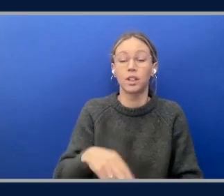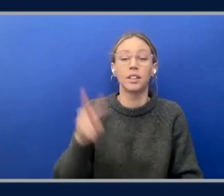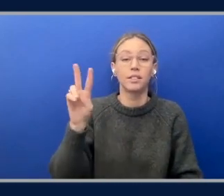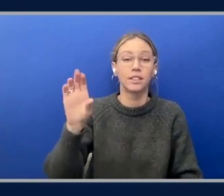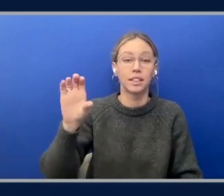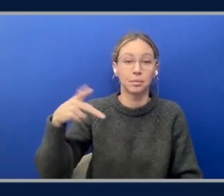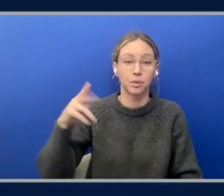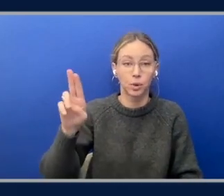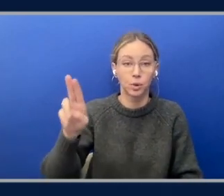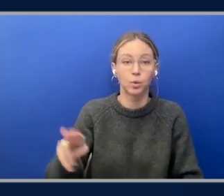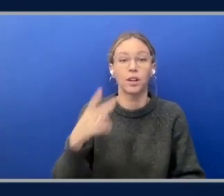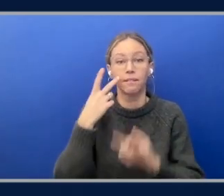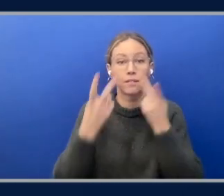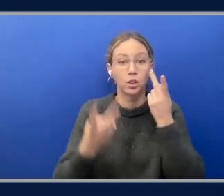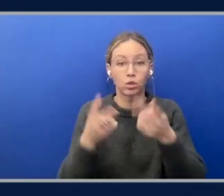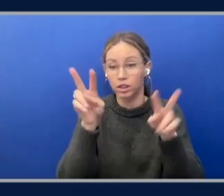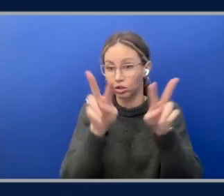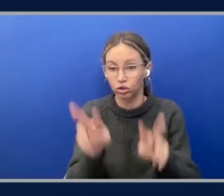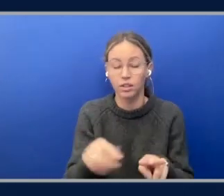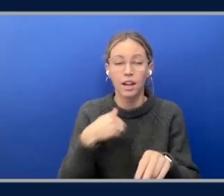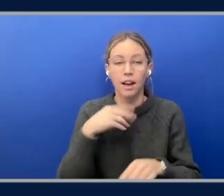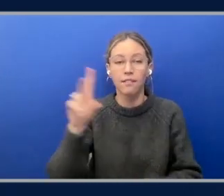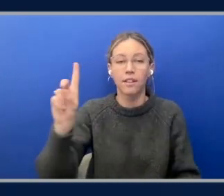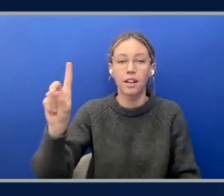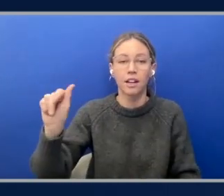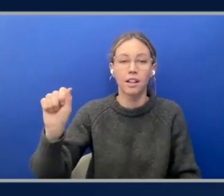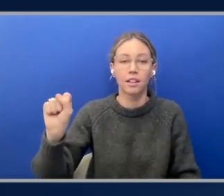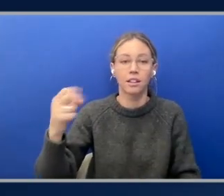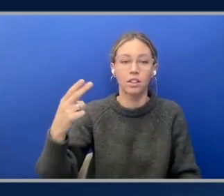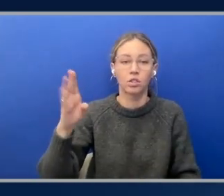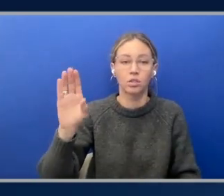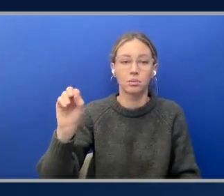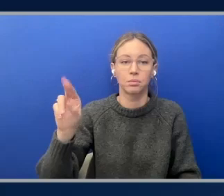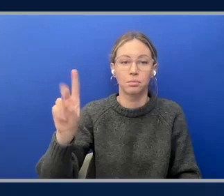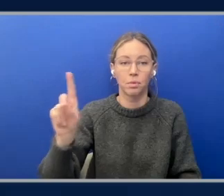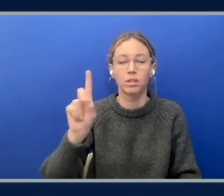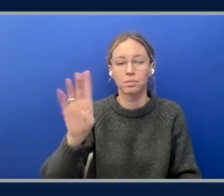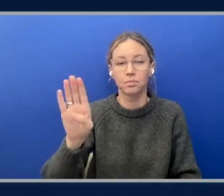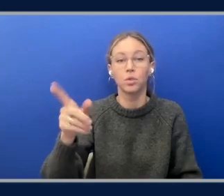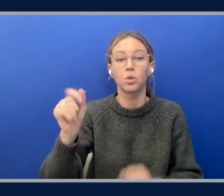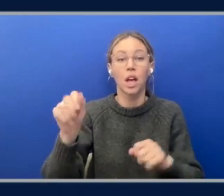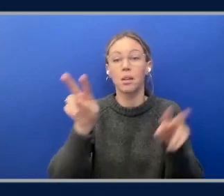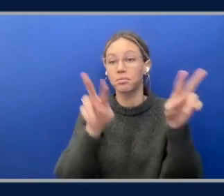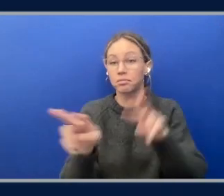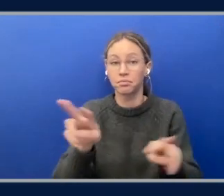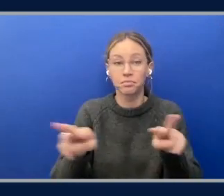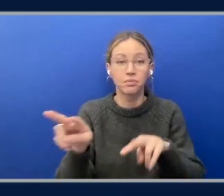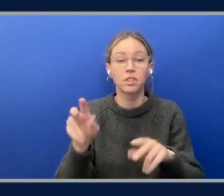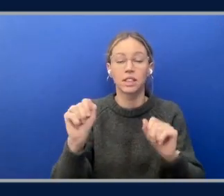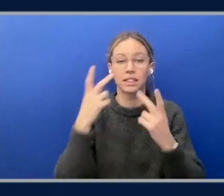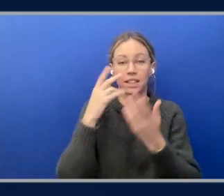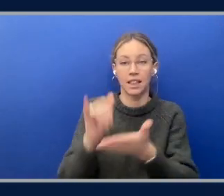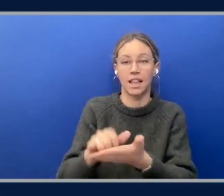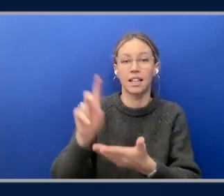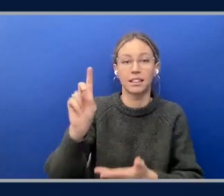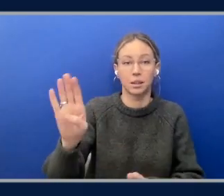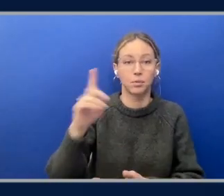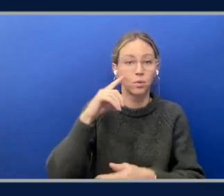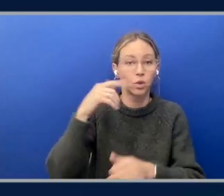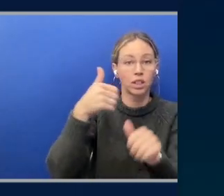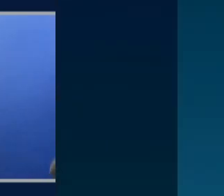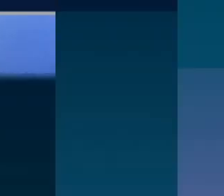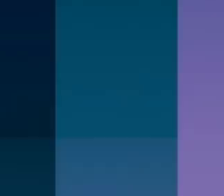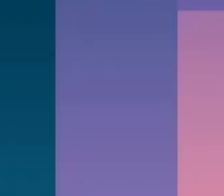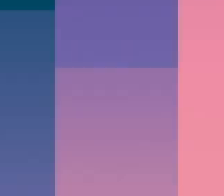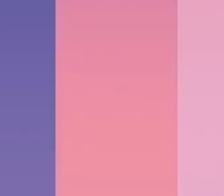visualization. There is a dashboard. You just go in there, and so you can have a dashboard for each of